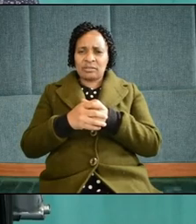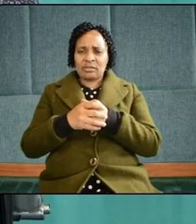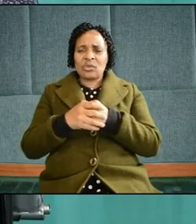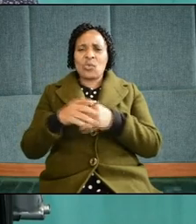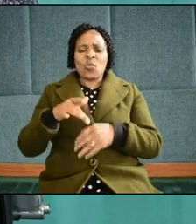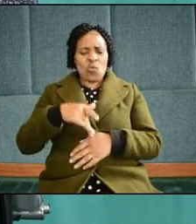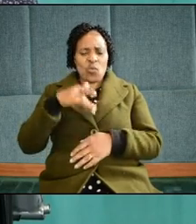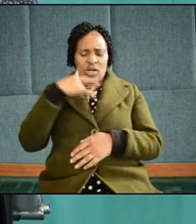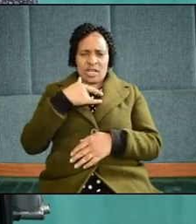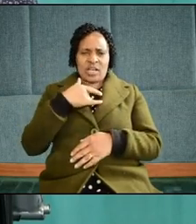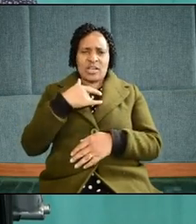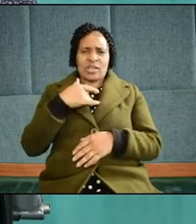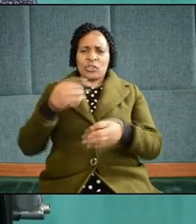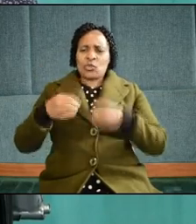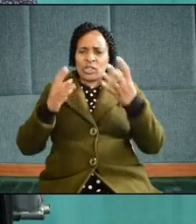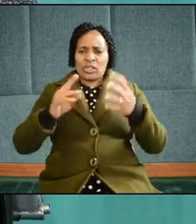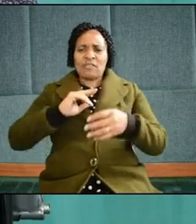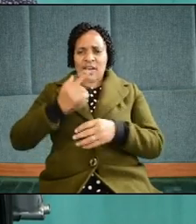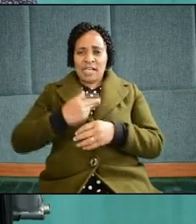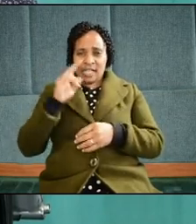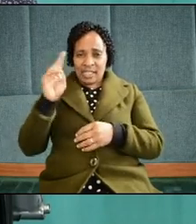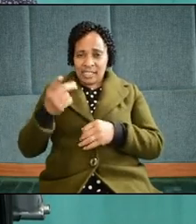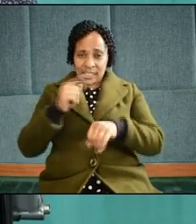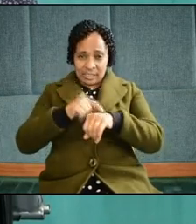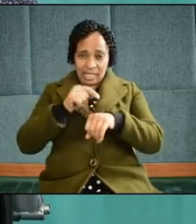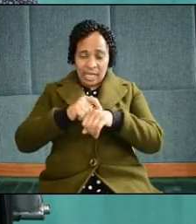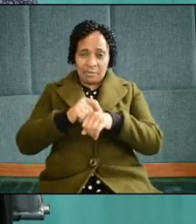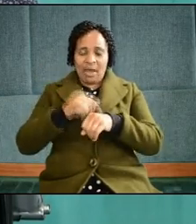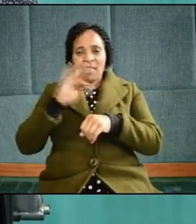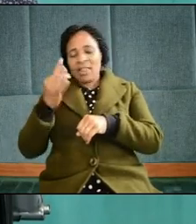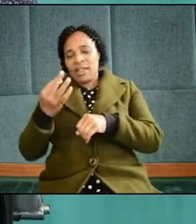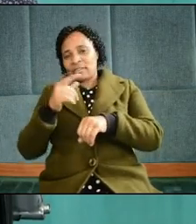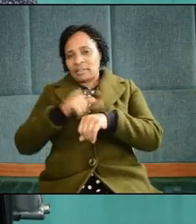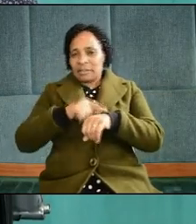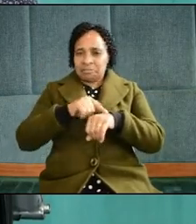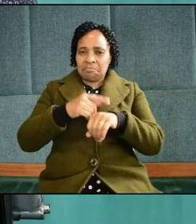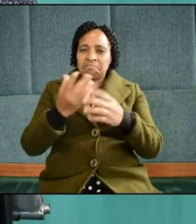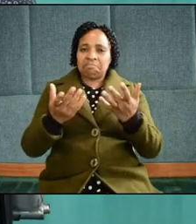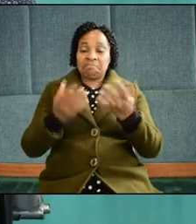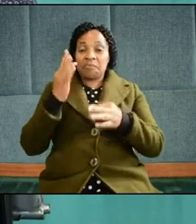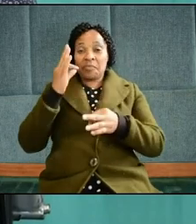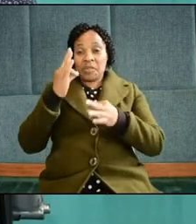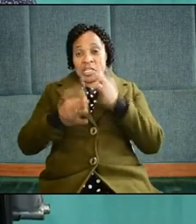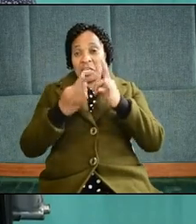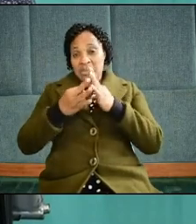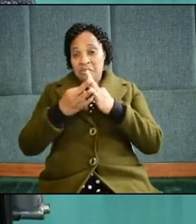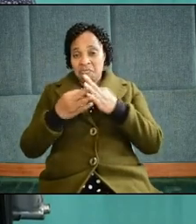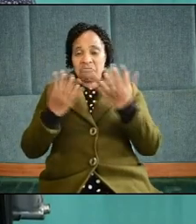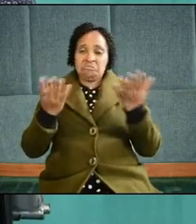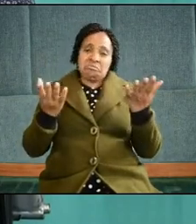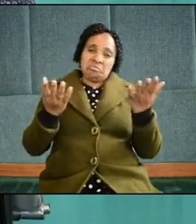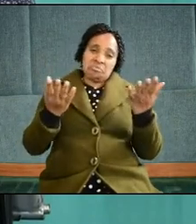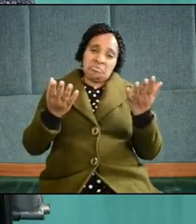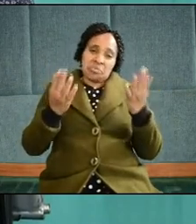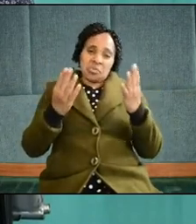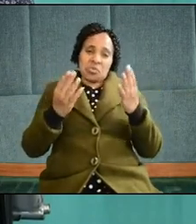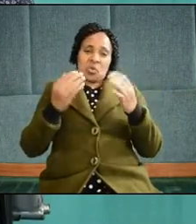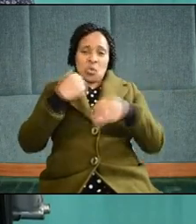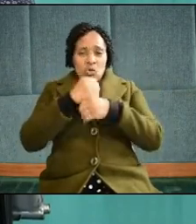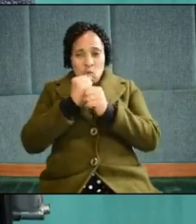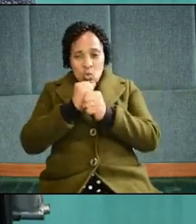he's always willing to give us a second chance, a third chance, even if we commit